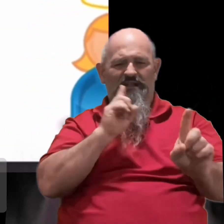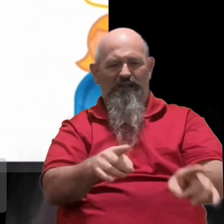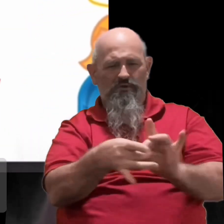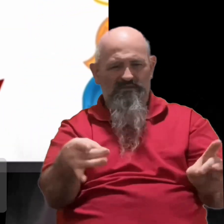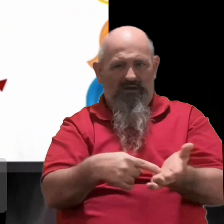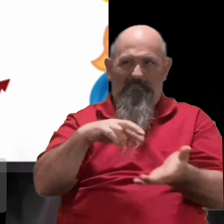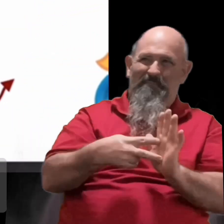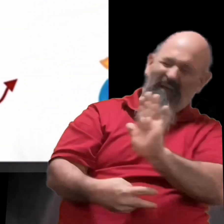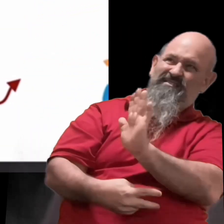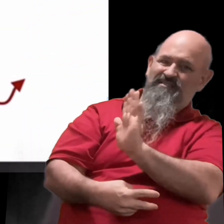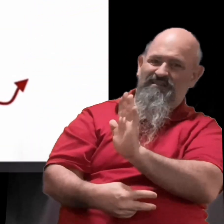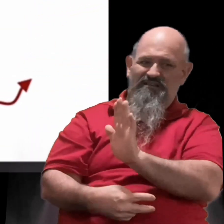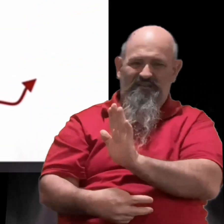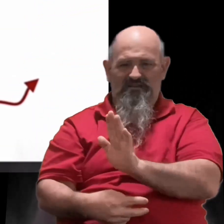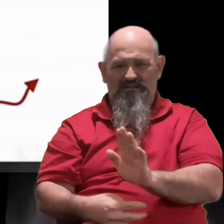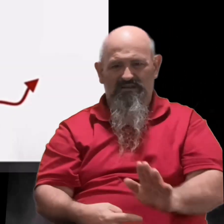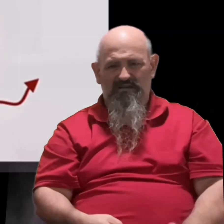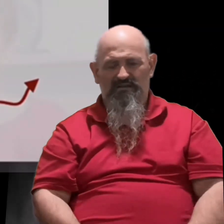address that? I mean,